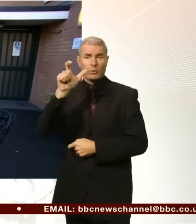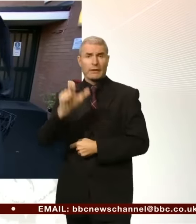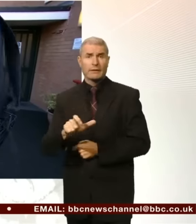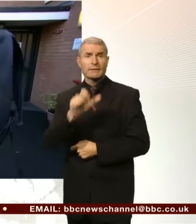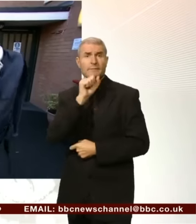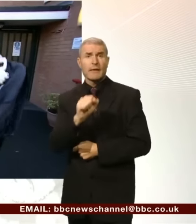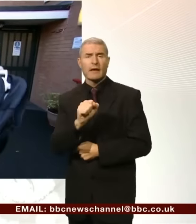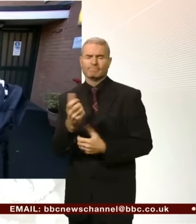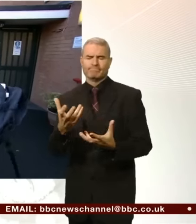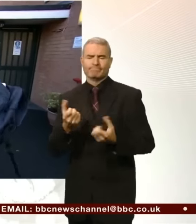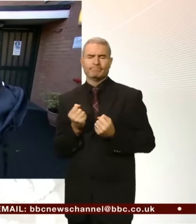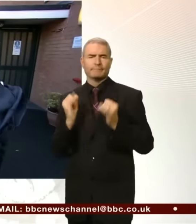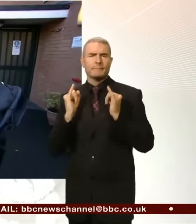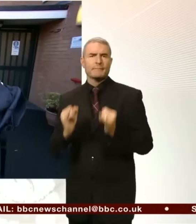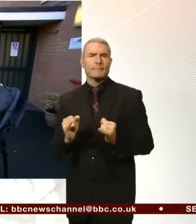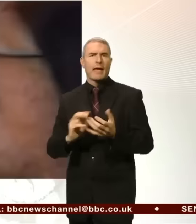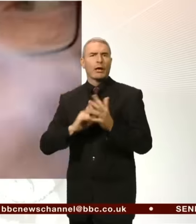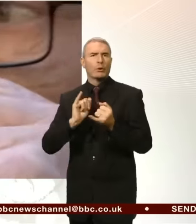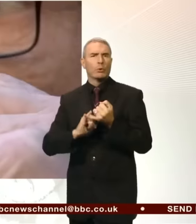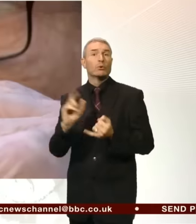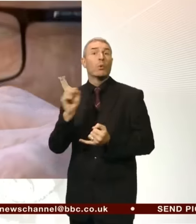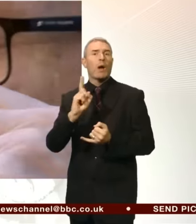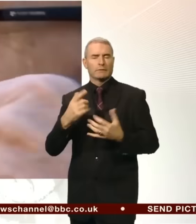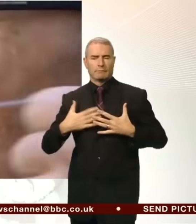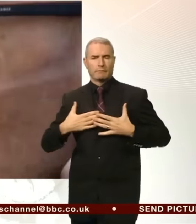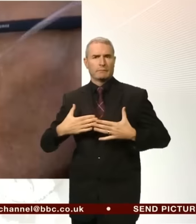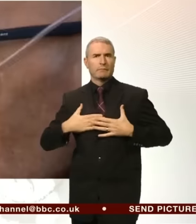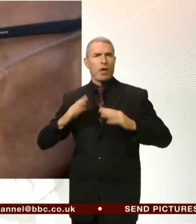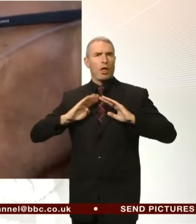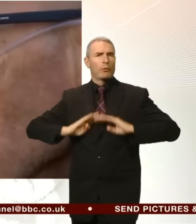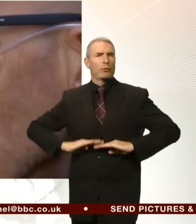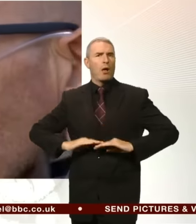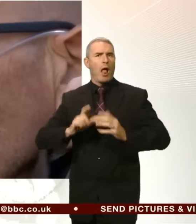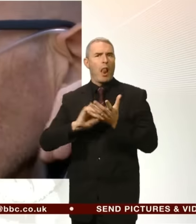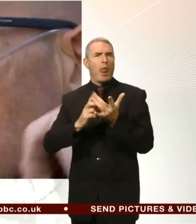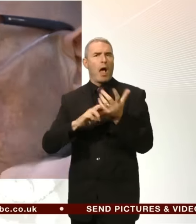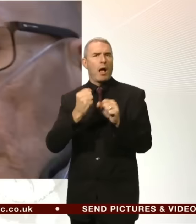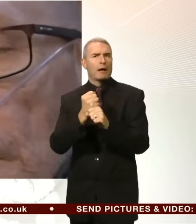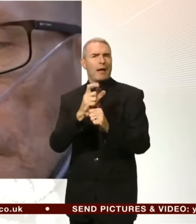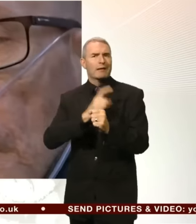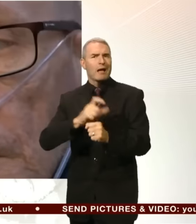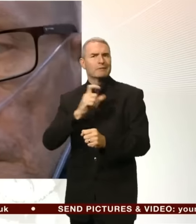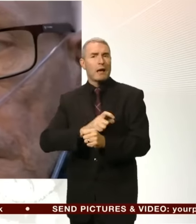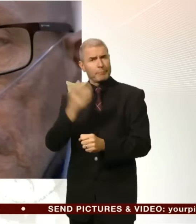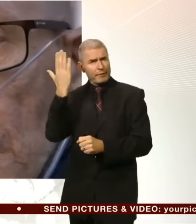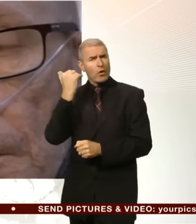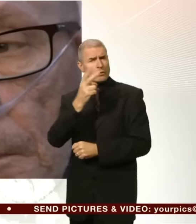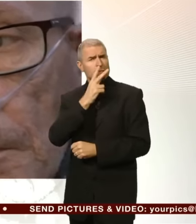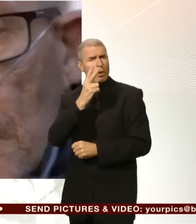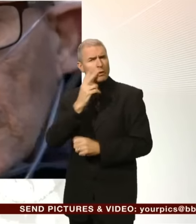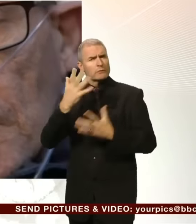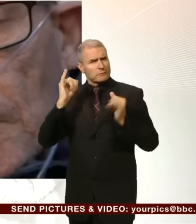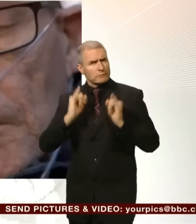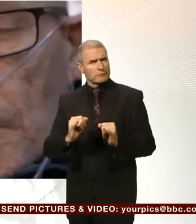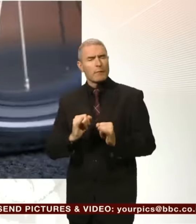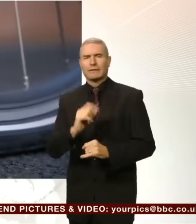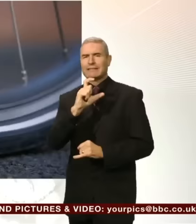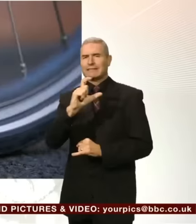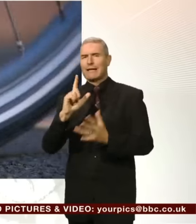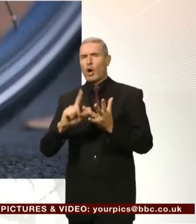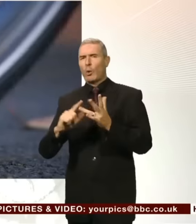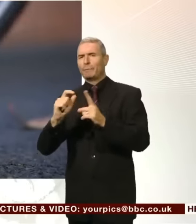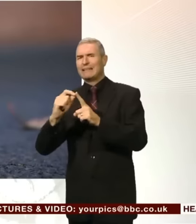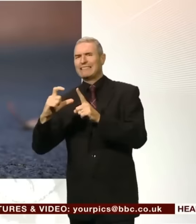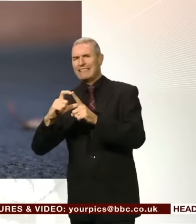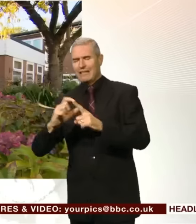some bad news. He was diagnosed with lung cancer. Once a heavy smoker, he already suffers from the lung condition COPD.